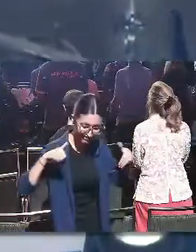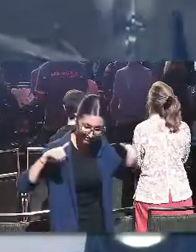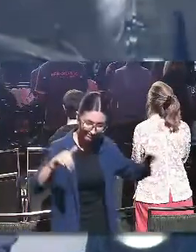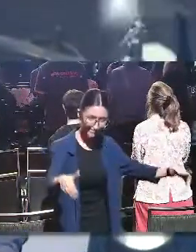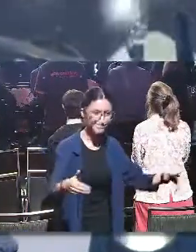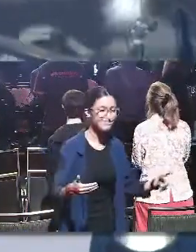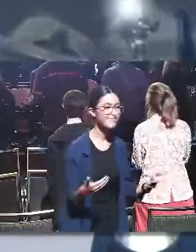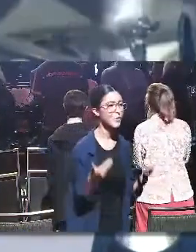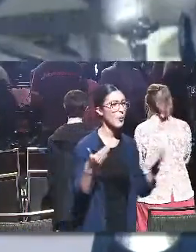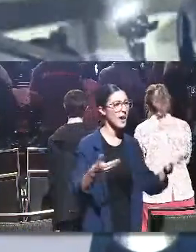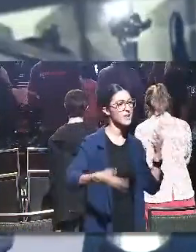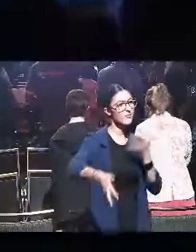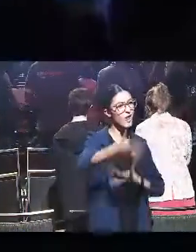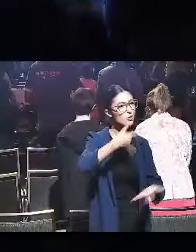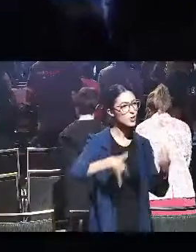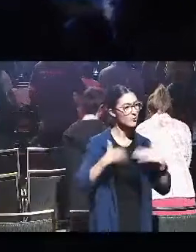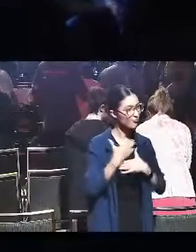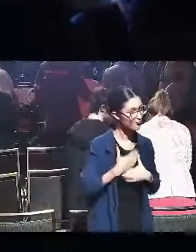great time in fellowship.